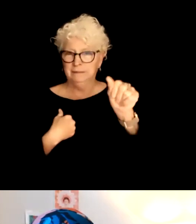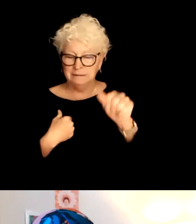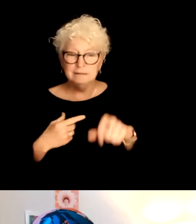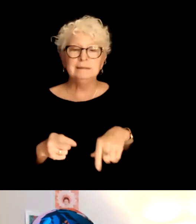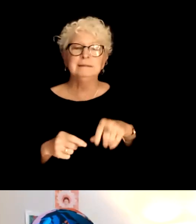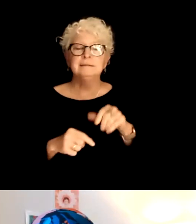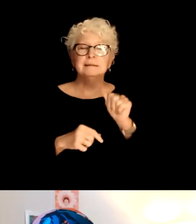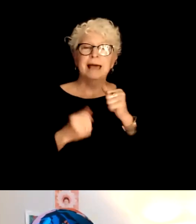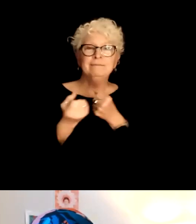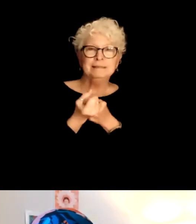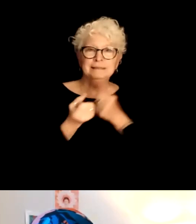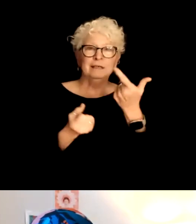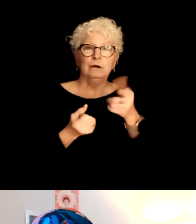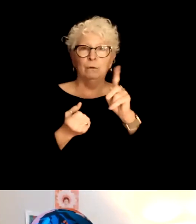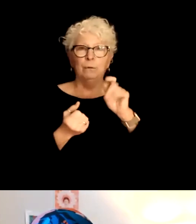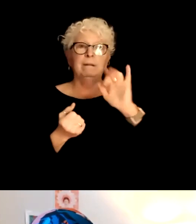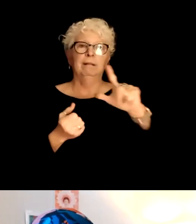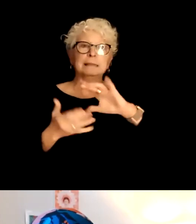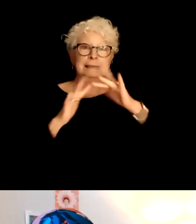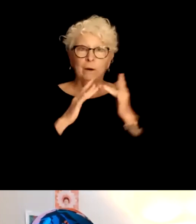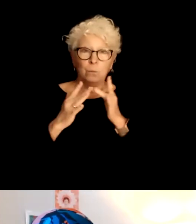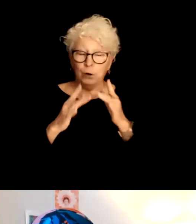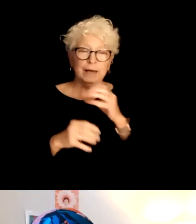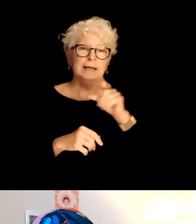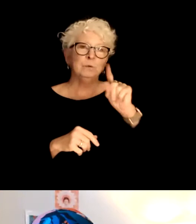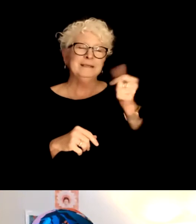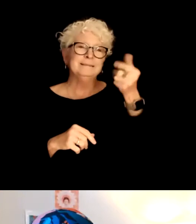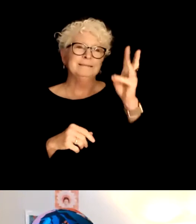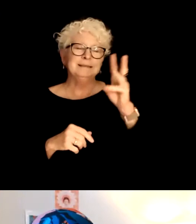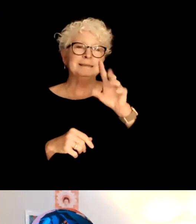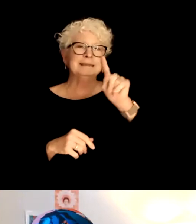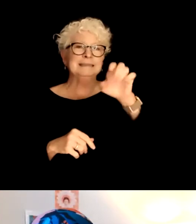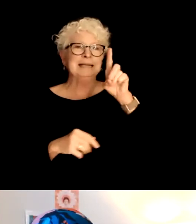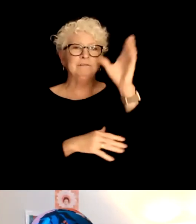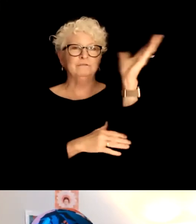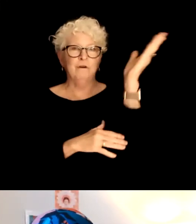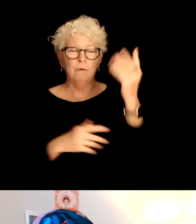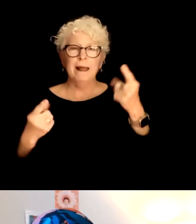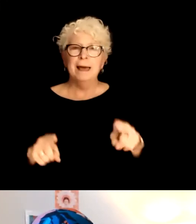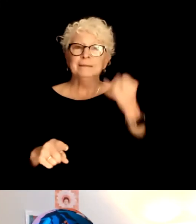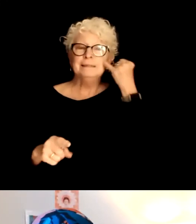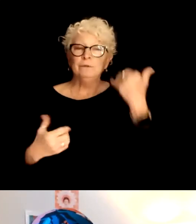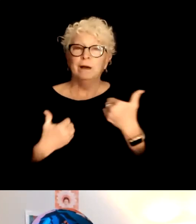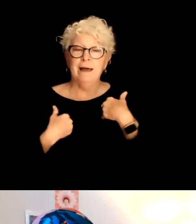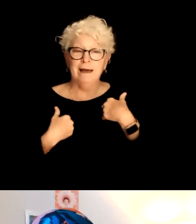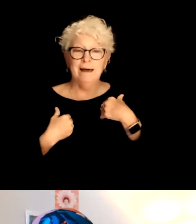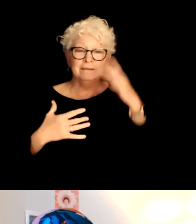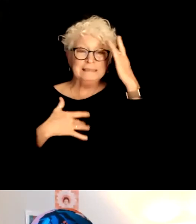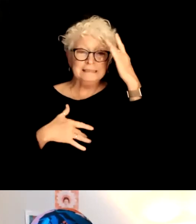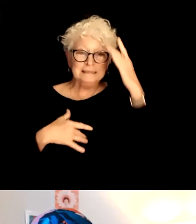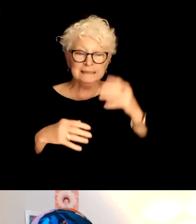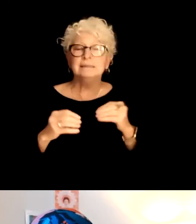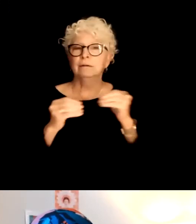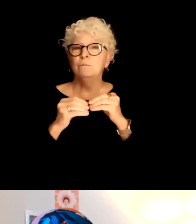network, Emmy Action, and her 2016 TED Talk, What Happens When You Have a Disease That Doctors Can't Diagnose, has had more than 2 million